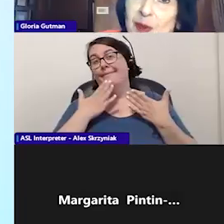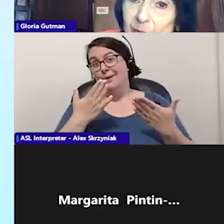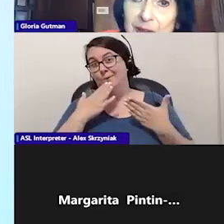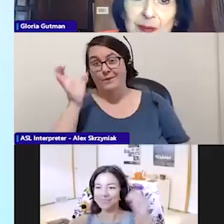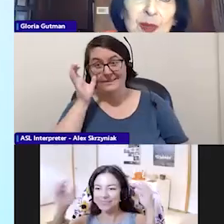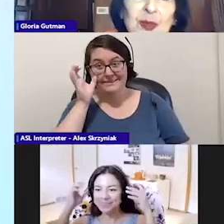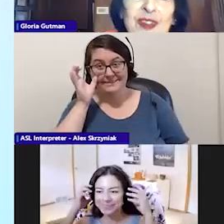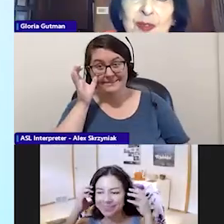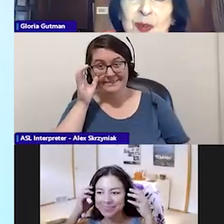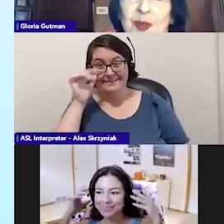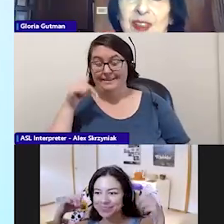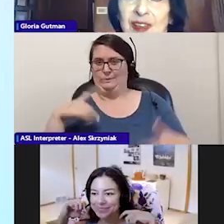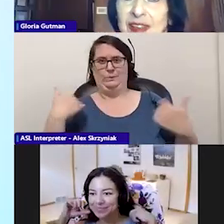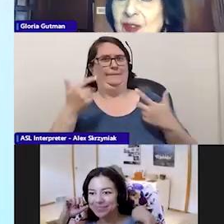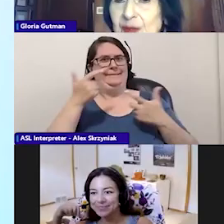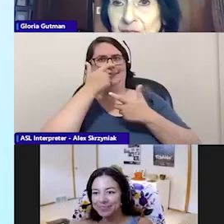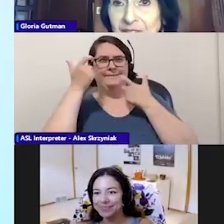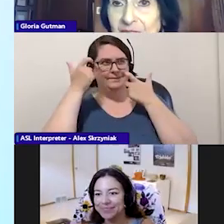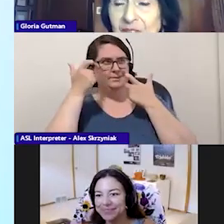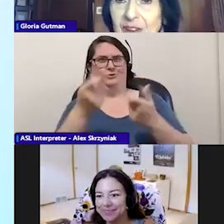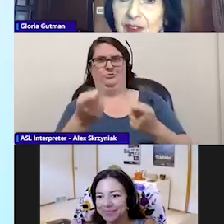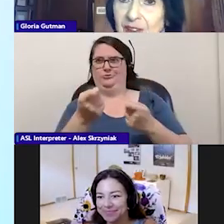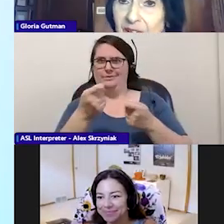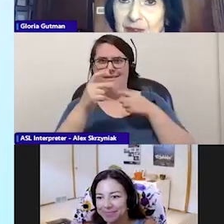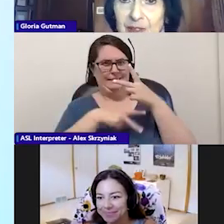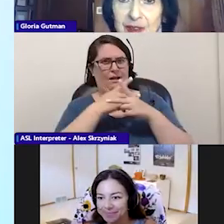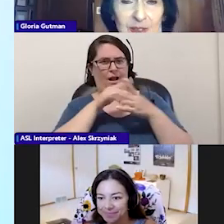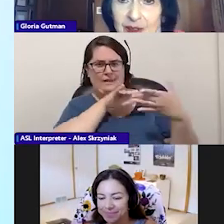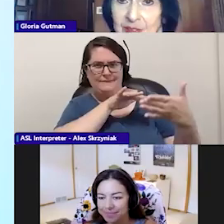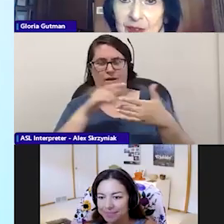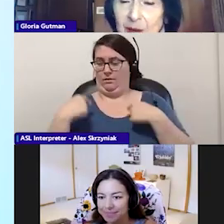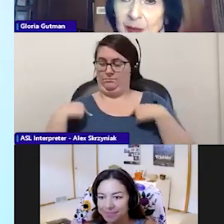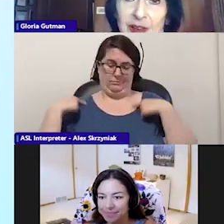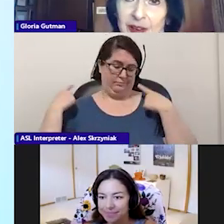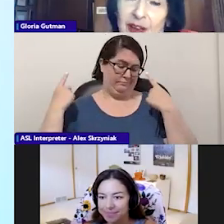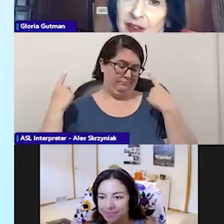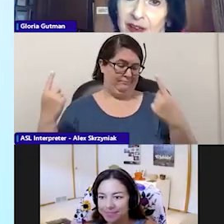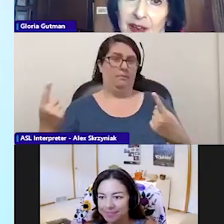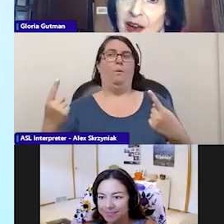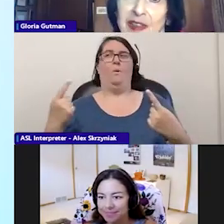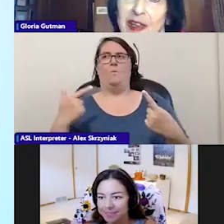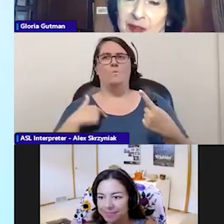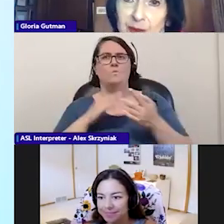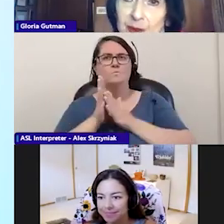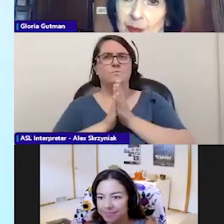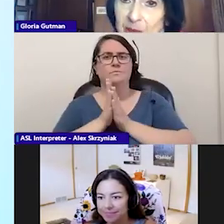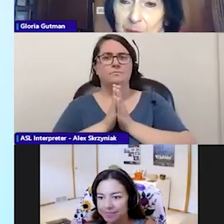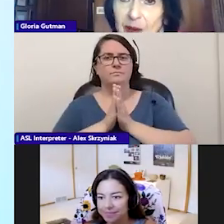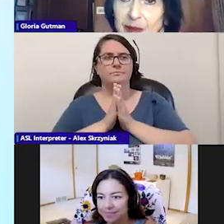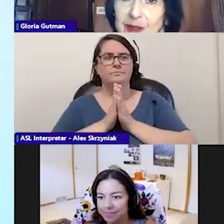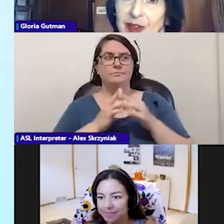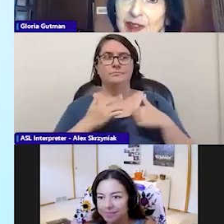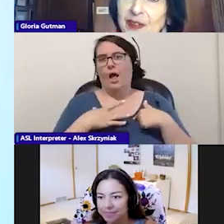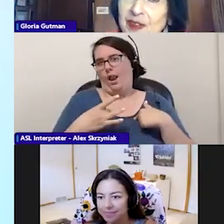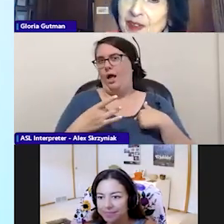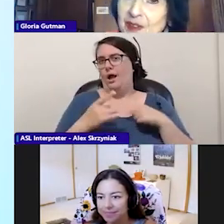has been one of the most interesting kinds of studies that I've done in a long time, and I like to do mixed